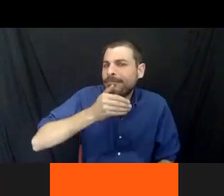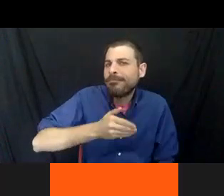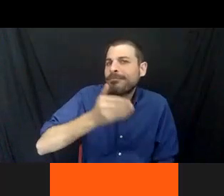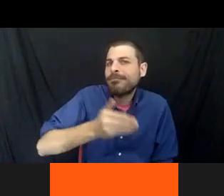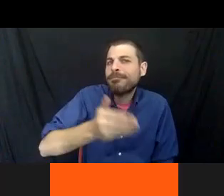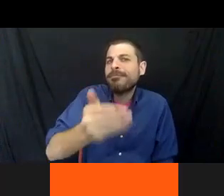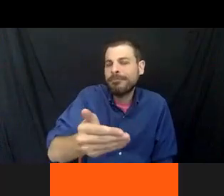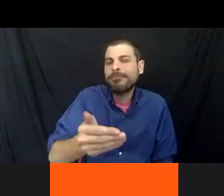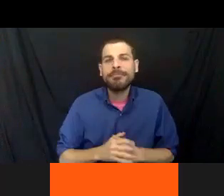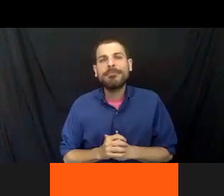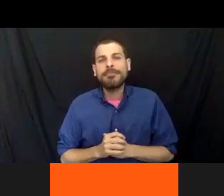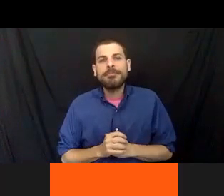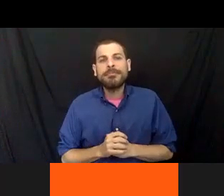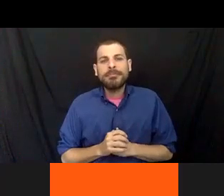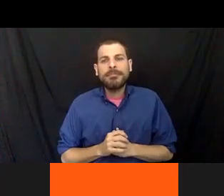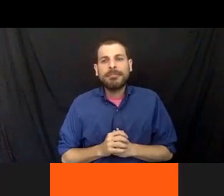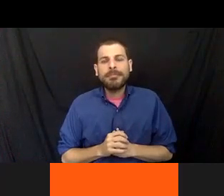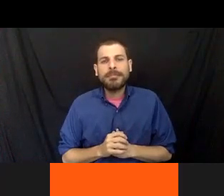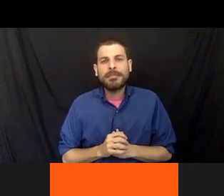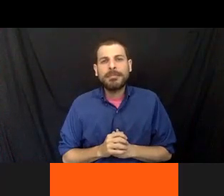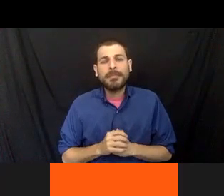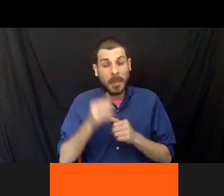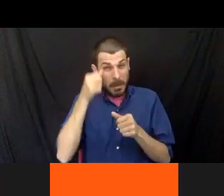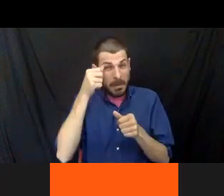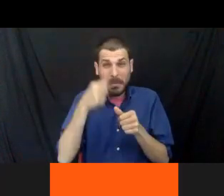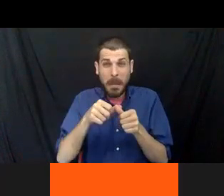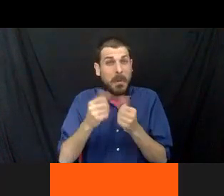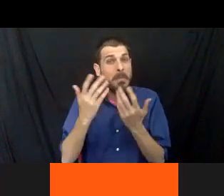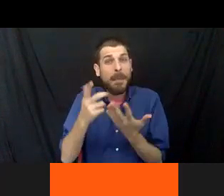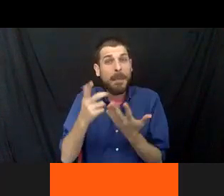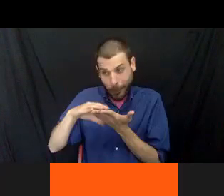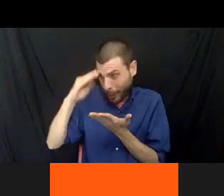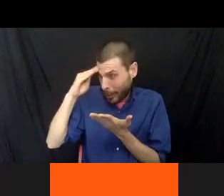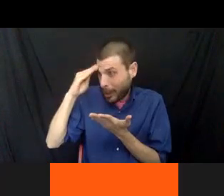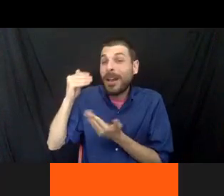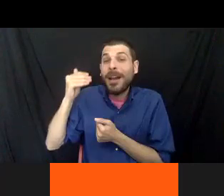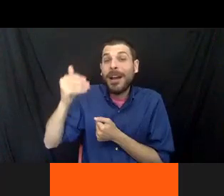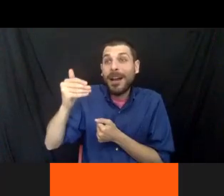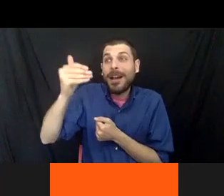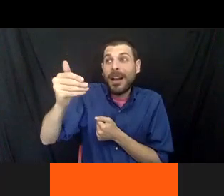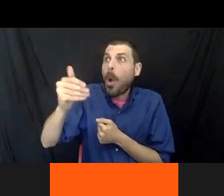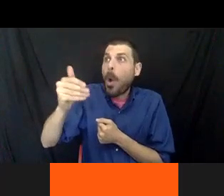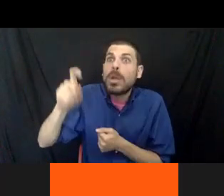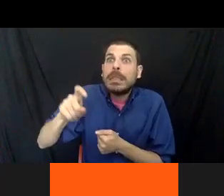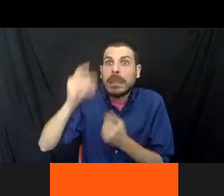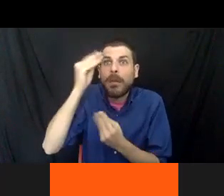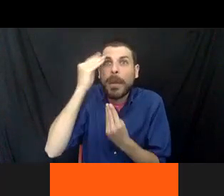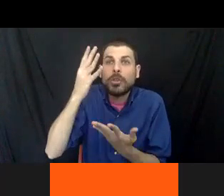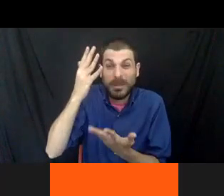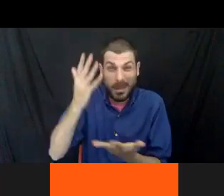hear about, just keep in mind that it may have changed by the time that you need to access